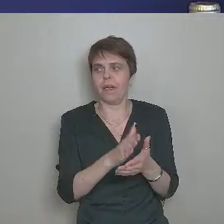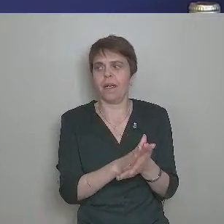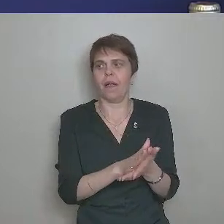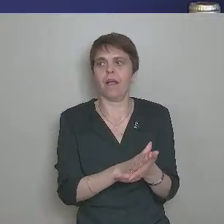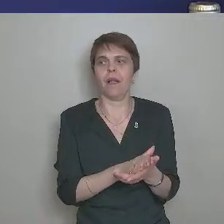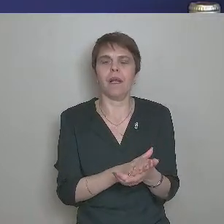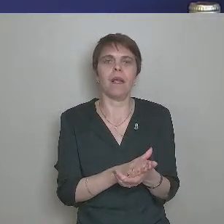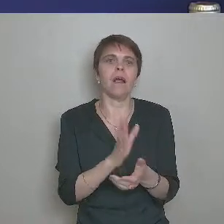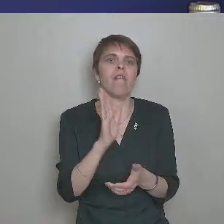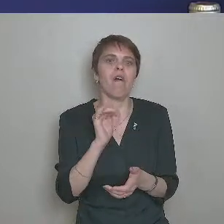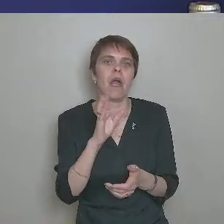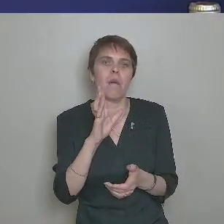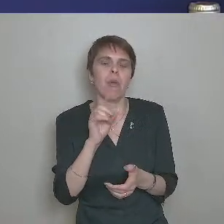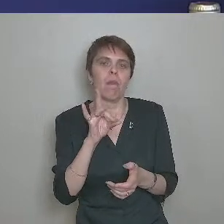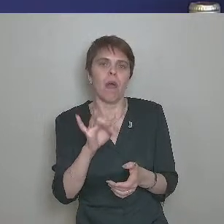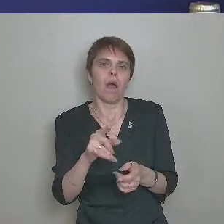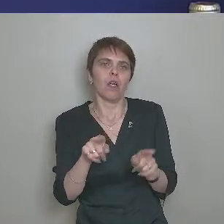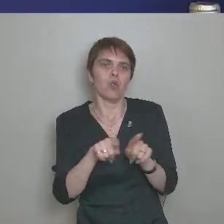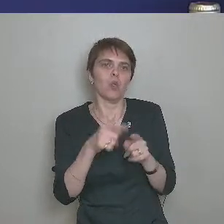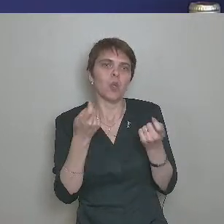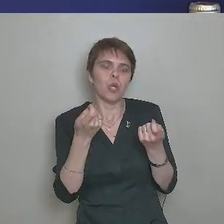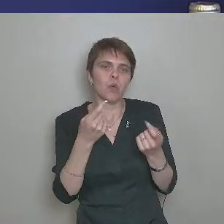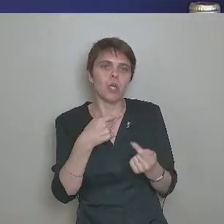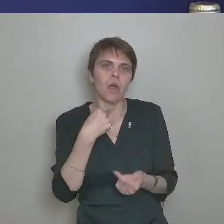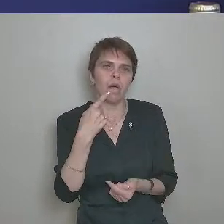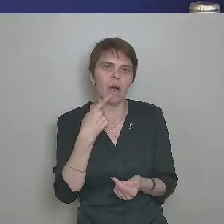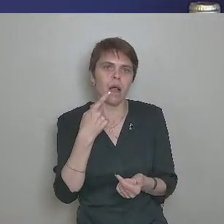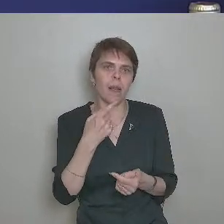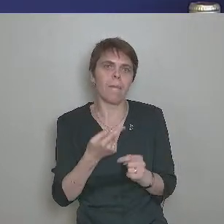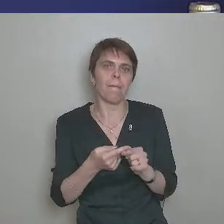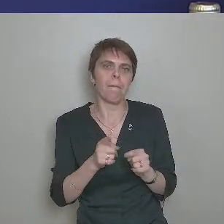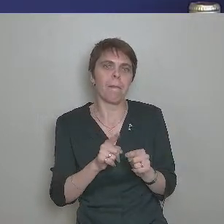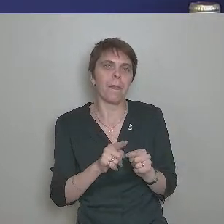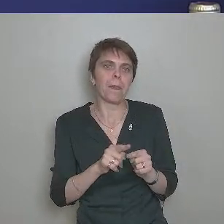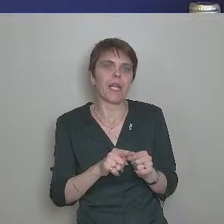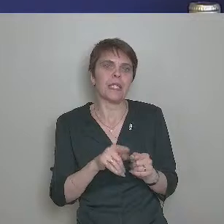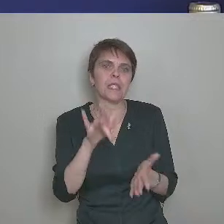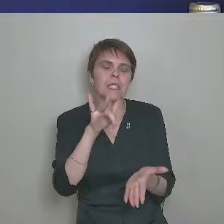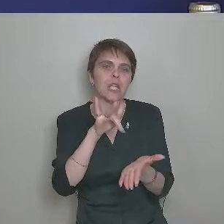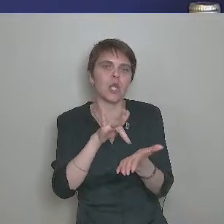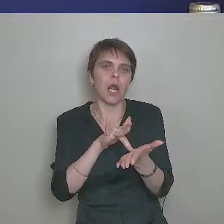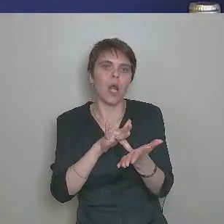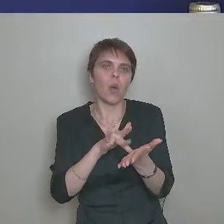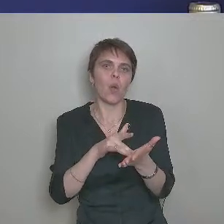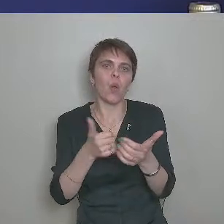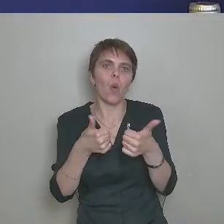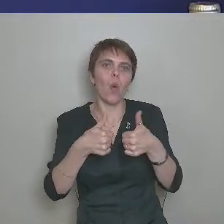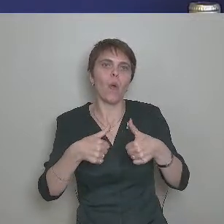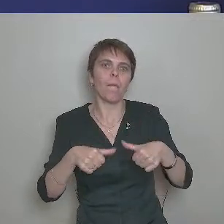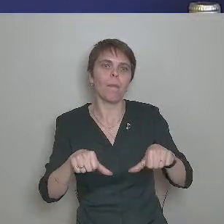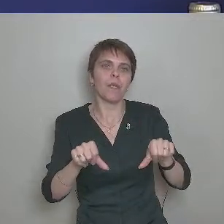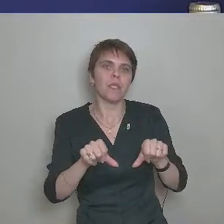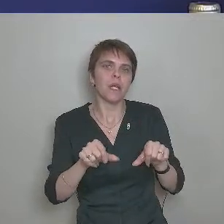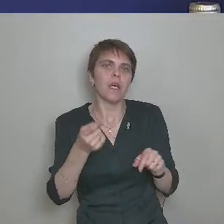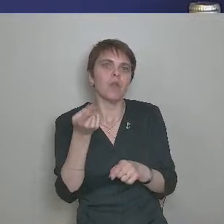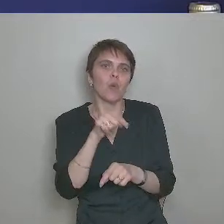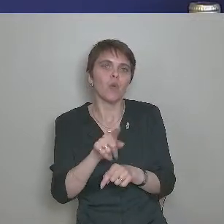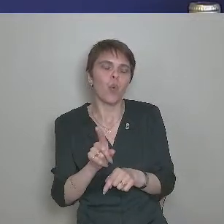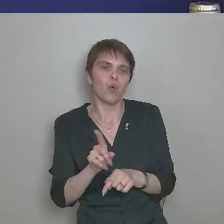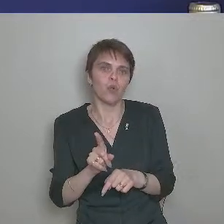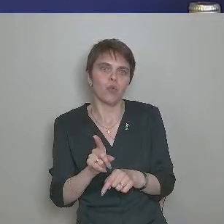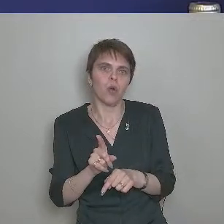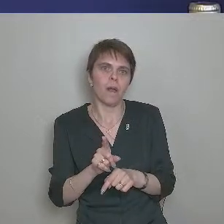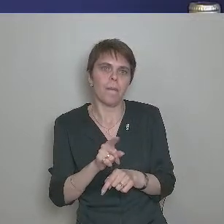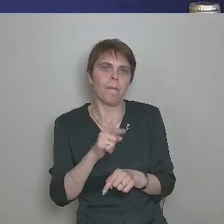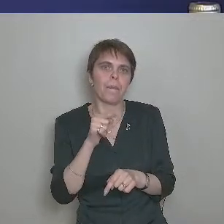geotype of work, that's considered to be deficiency. We spoke about that with the representative of the CEC,